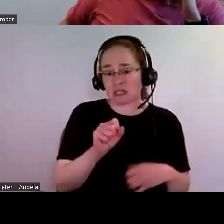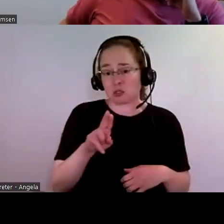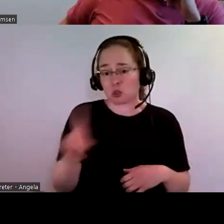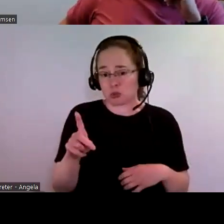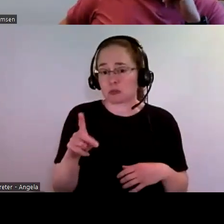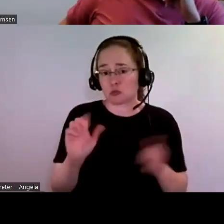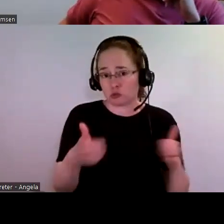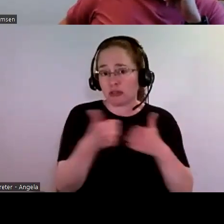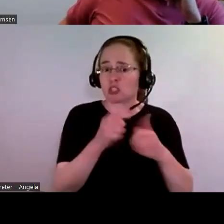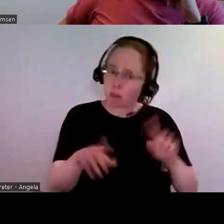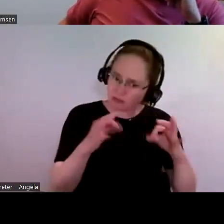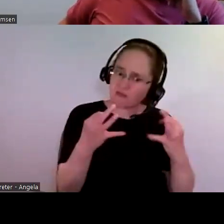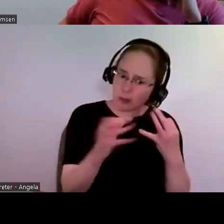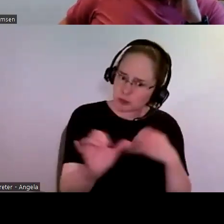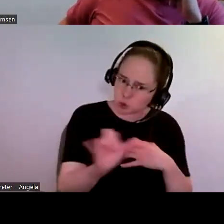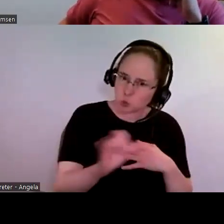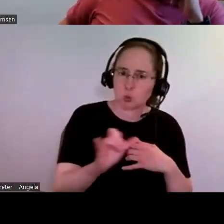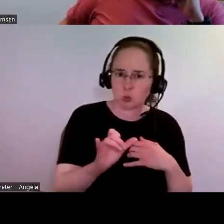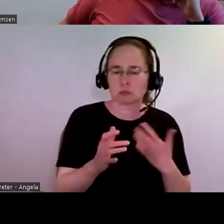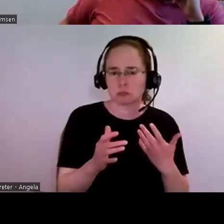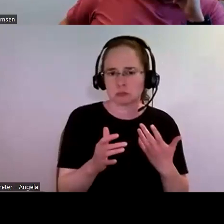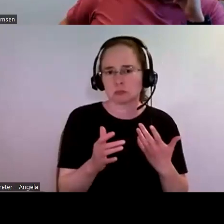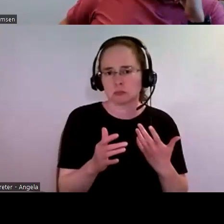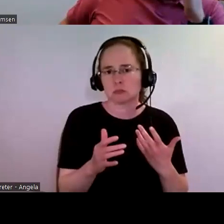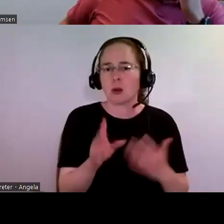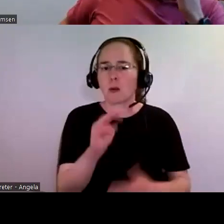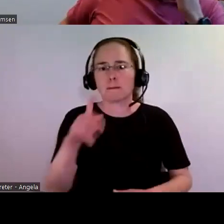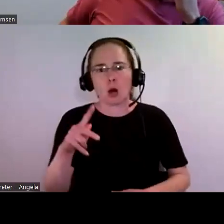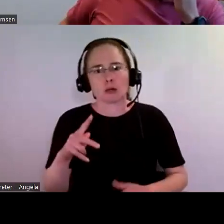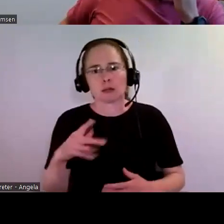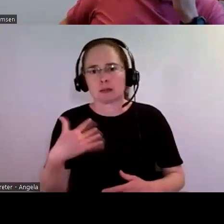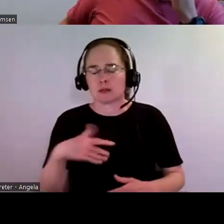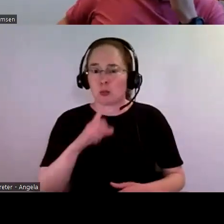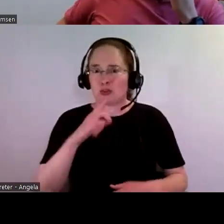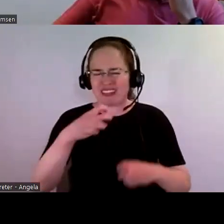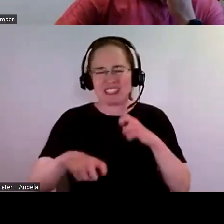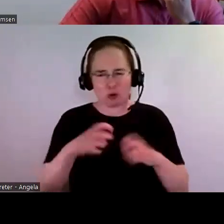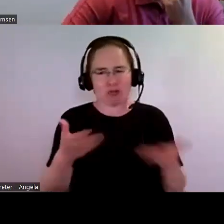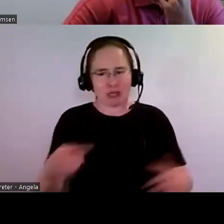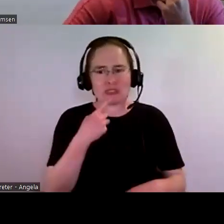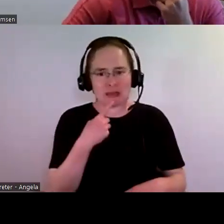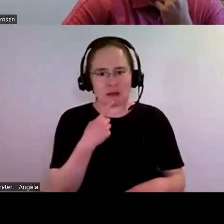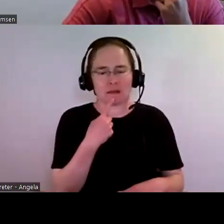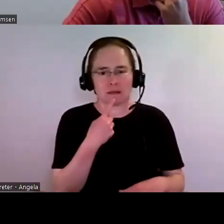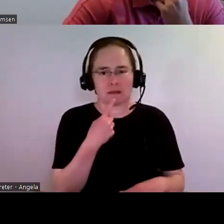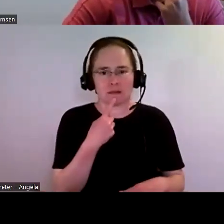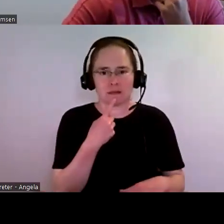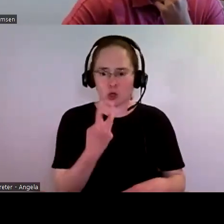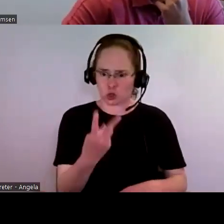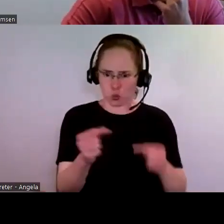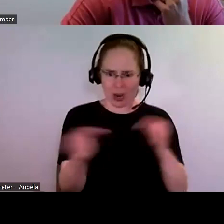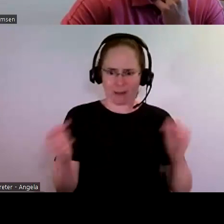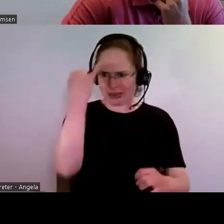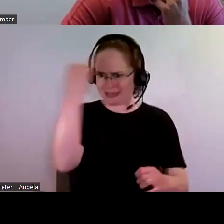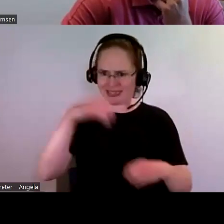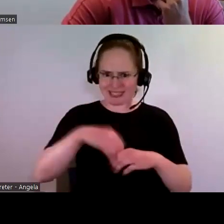in their lives, but the families that they work with as well. And then Mark doing that really difficult thing that you said of holding two opposing ideas in your head